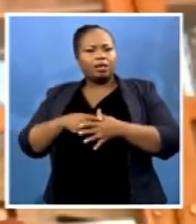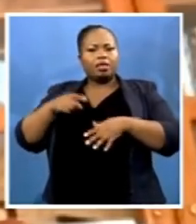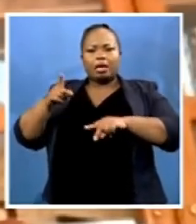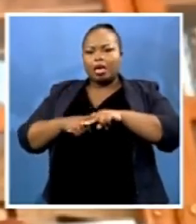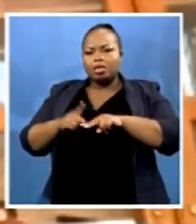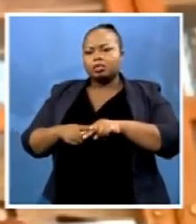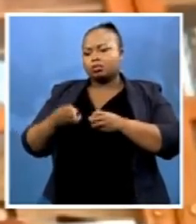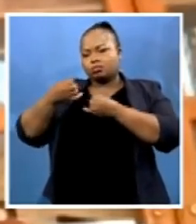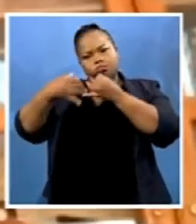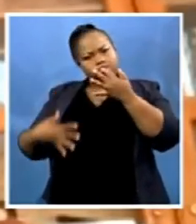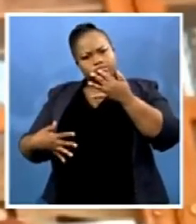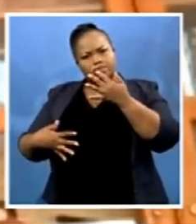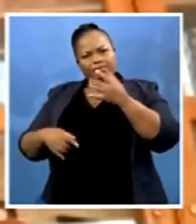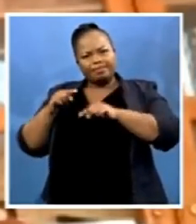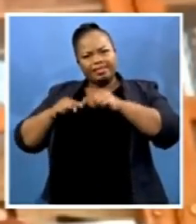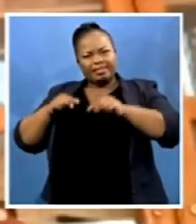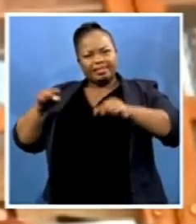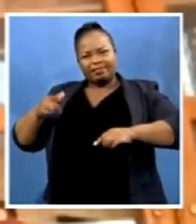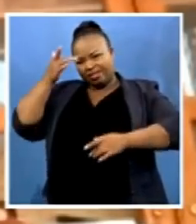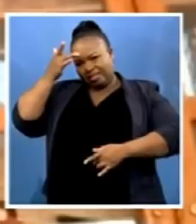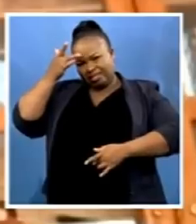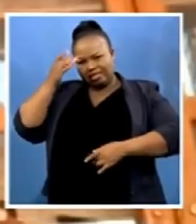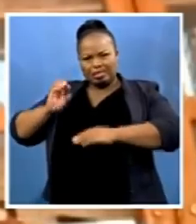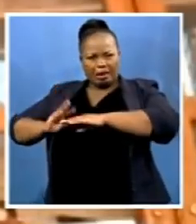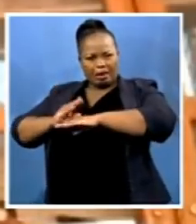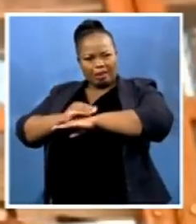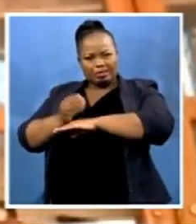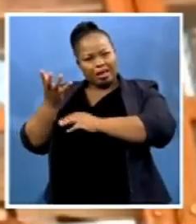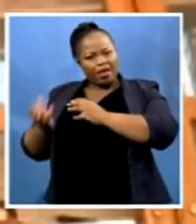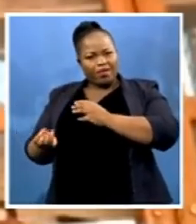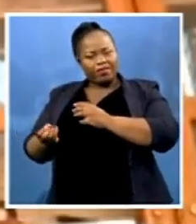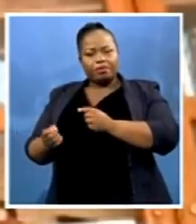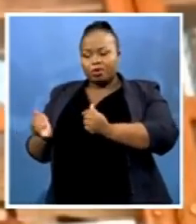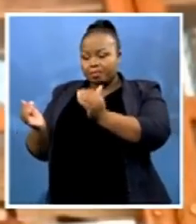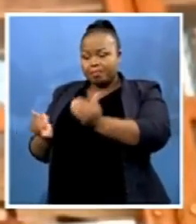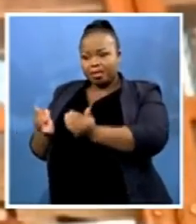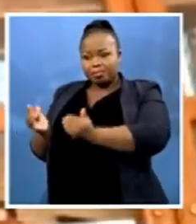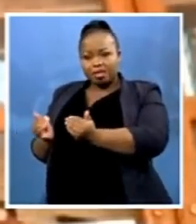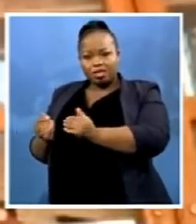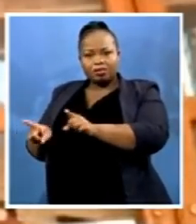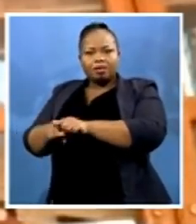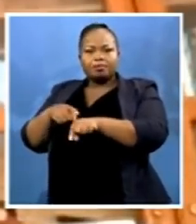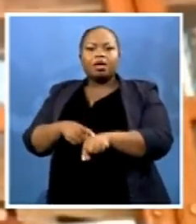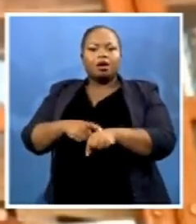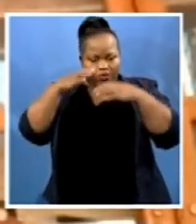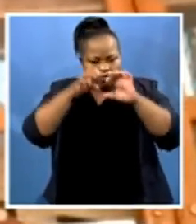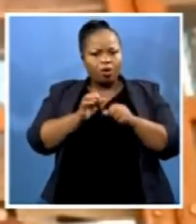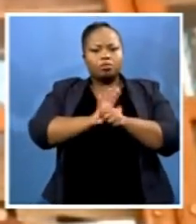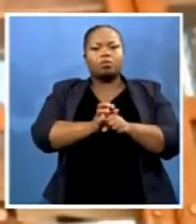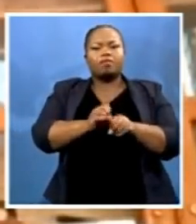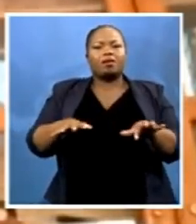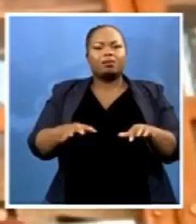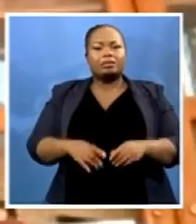and cancers. All of these need to be managed as well whilst we are dealing with this. That is the reason why there's been an